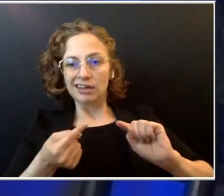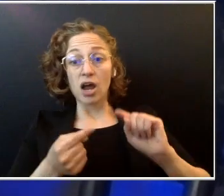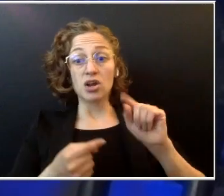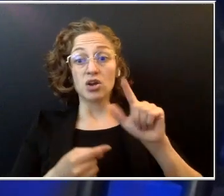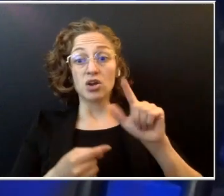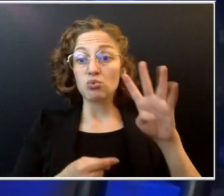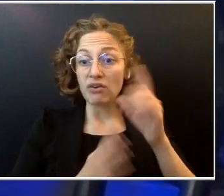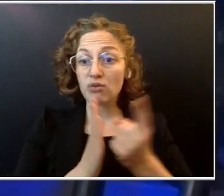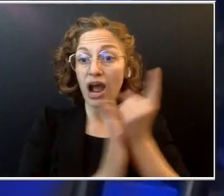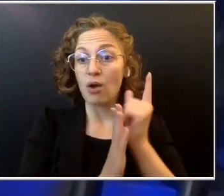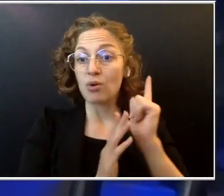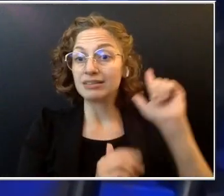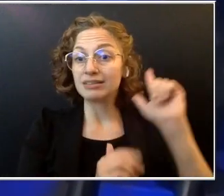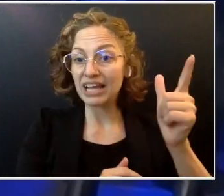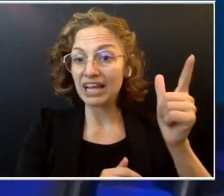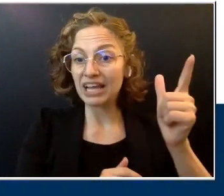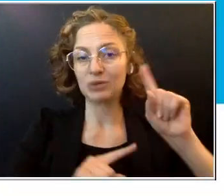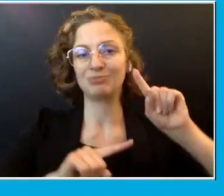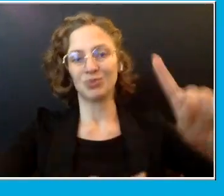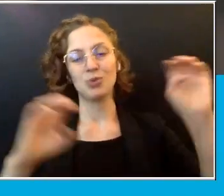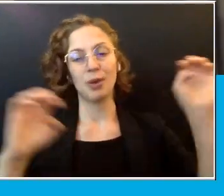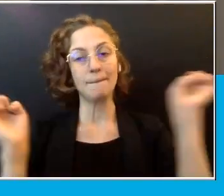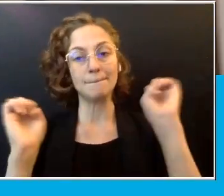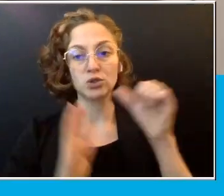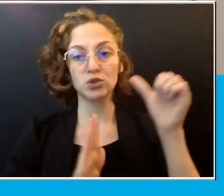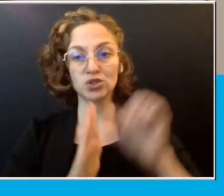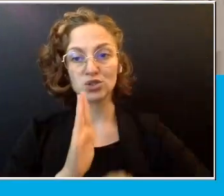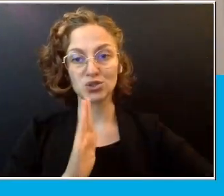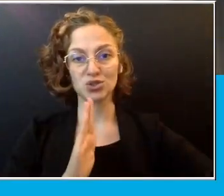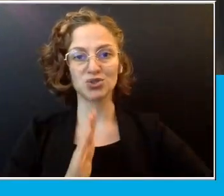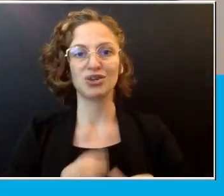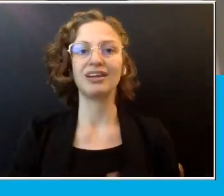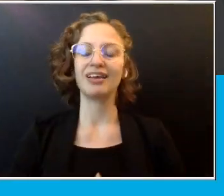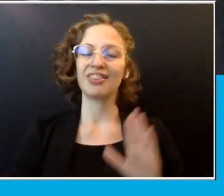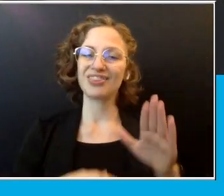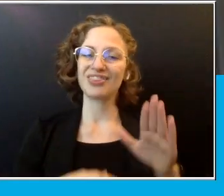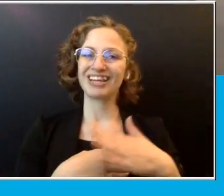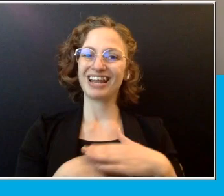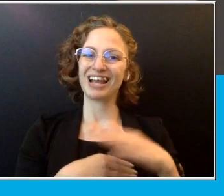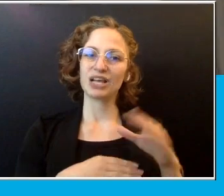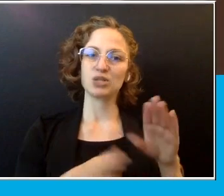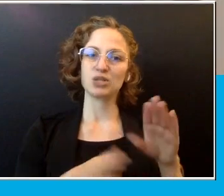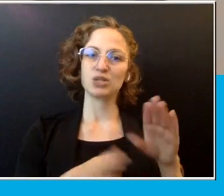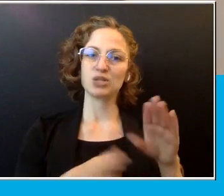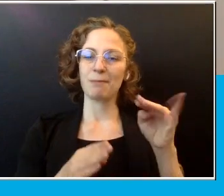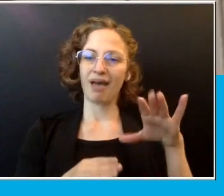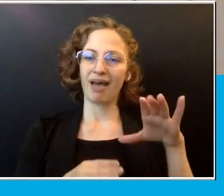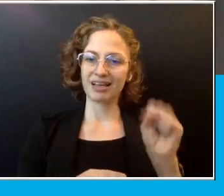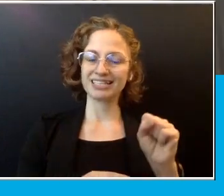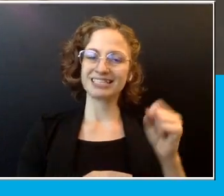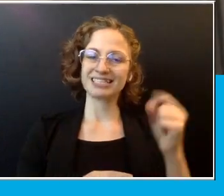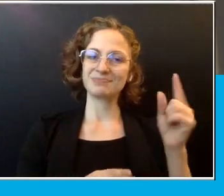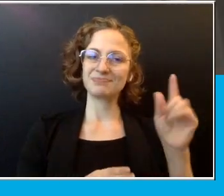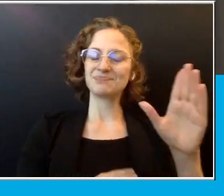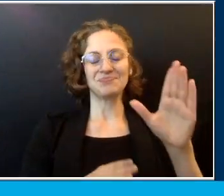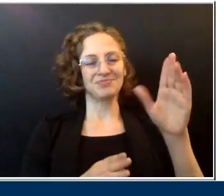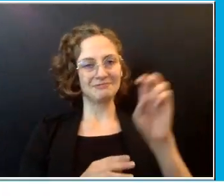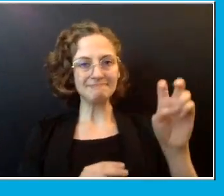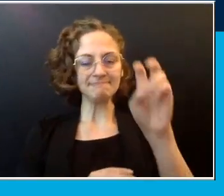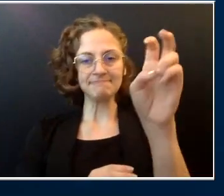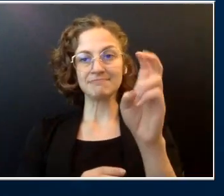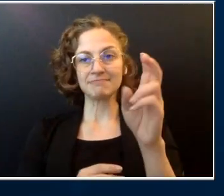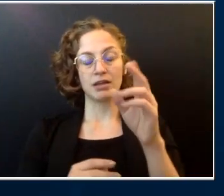Cid on the next Open Mics with Dr. Stites. His journey, remarkable recovery, and what you can expect if this happens to